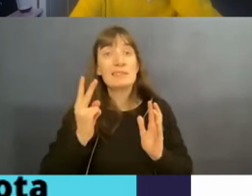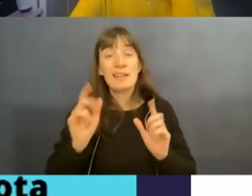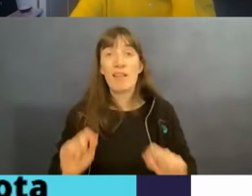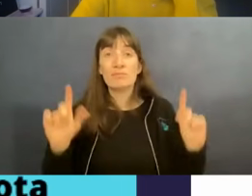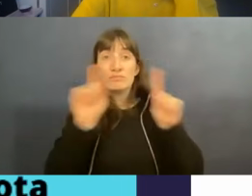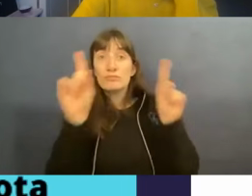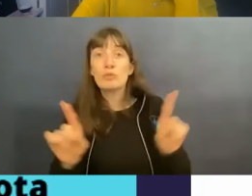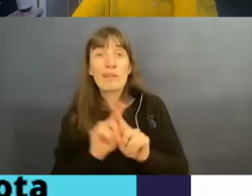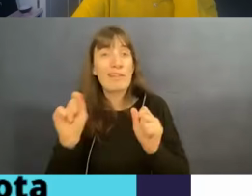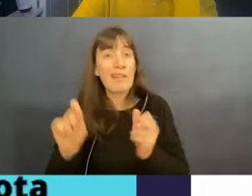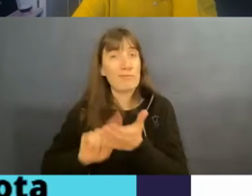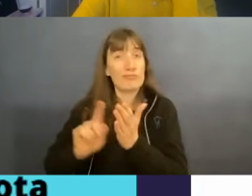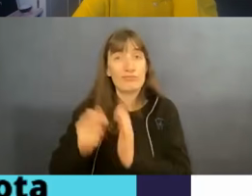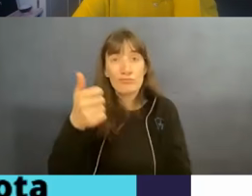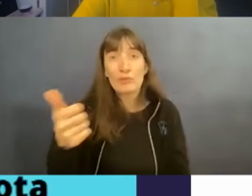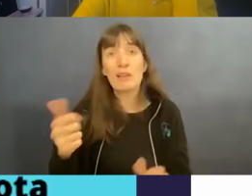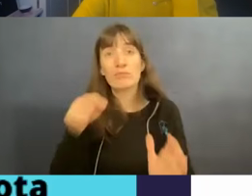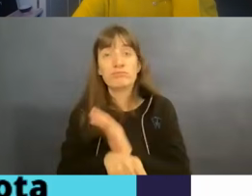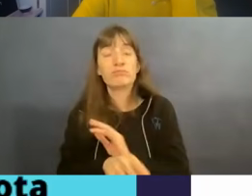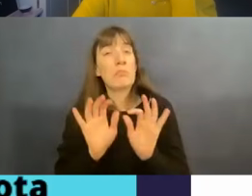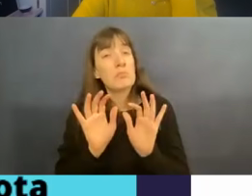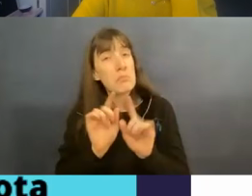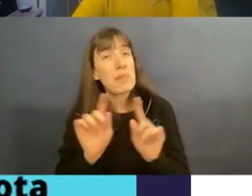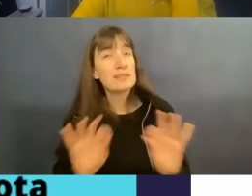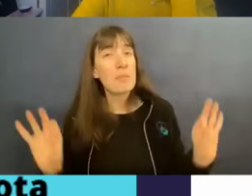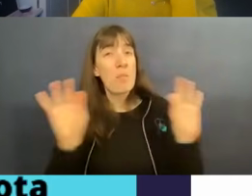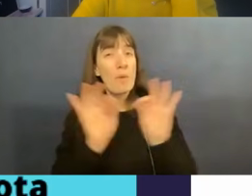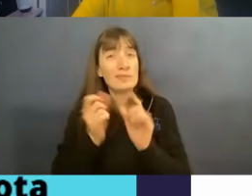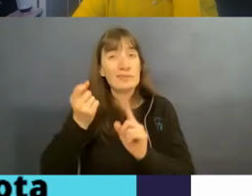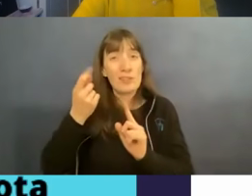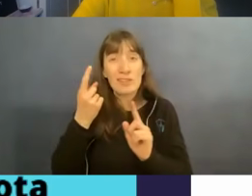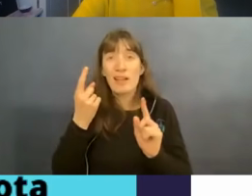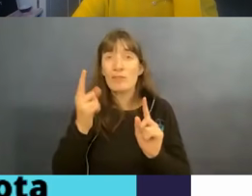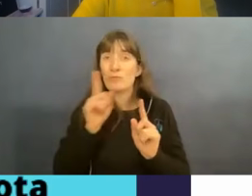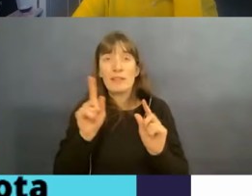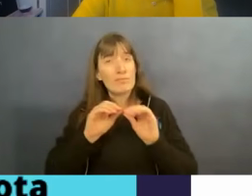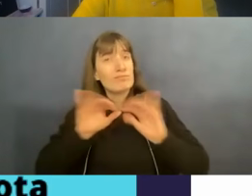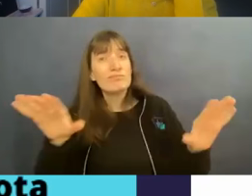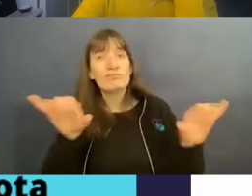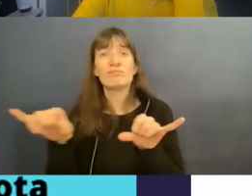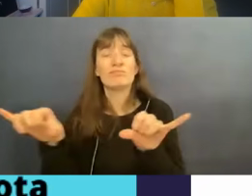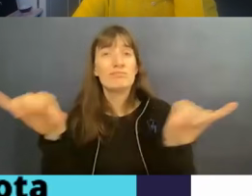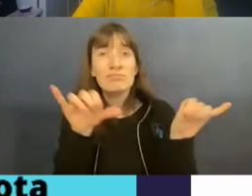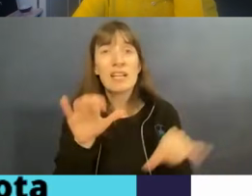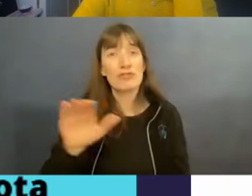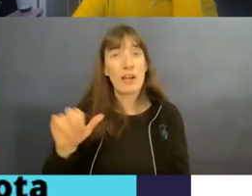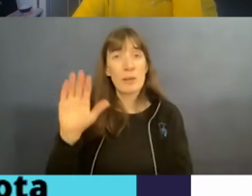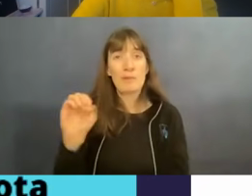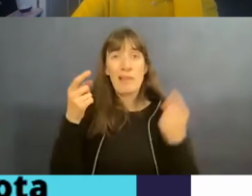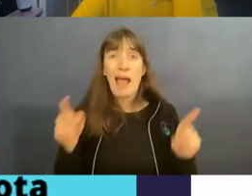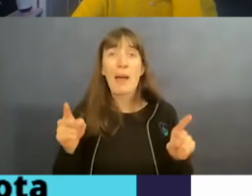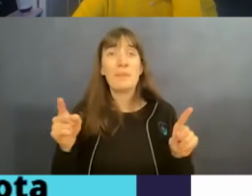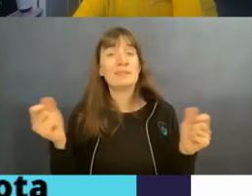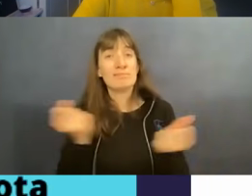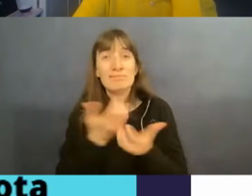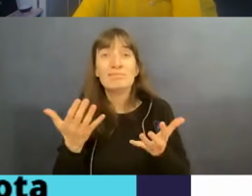into it more. But I think sometimes it's important to root in how prevalent child abuse is, and how, if